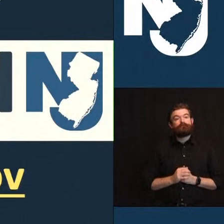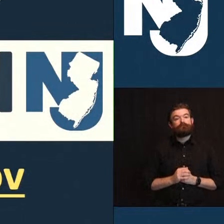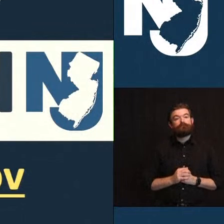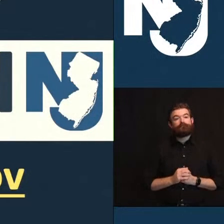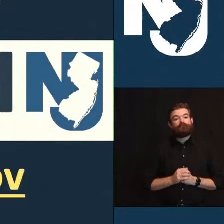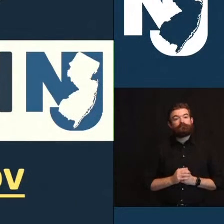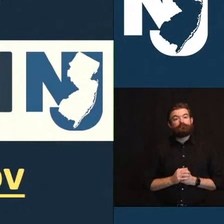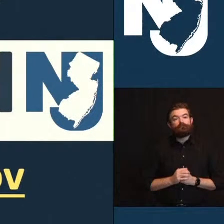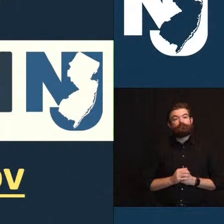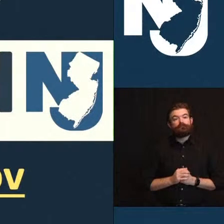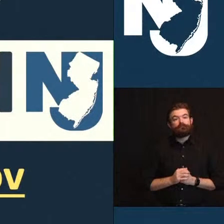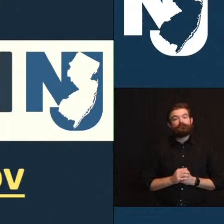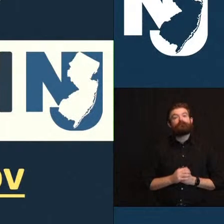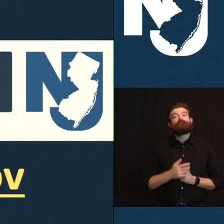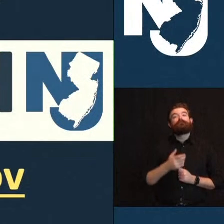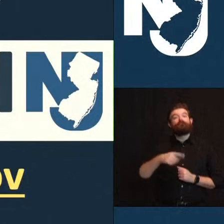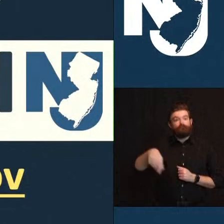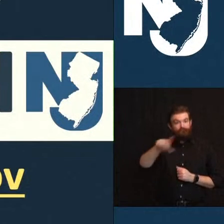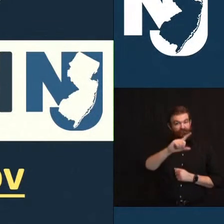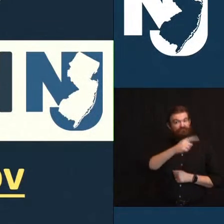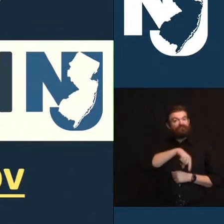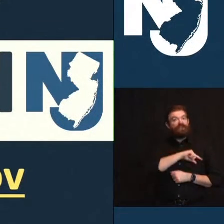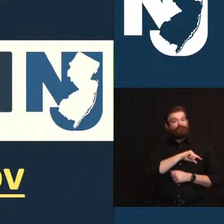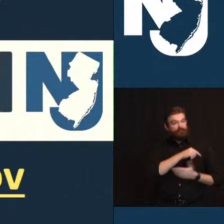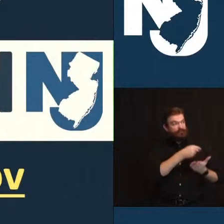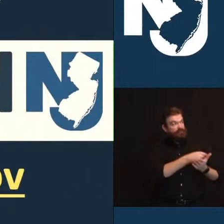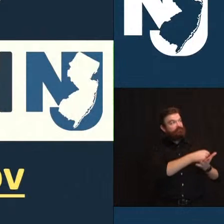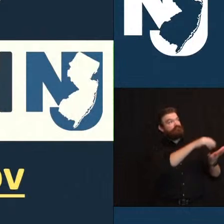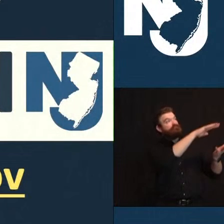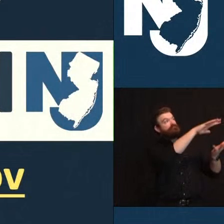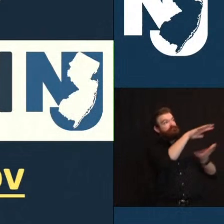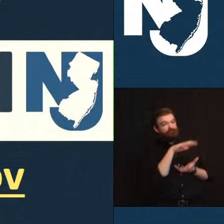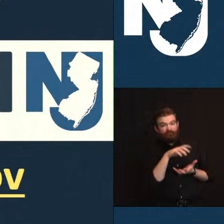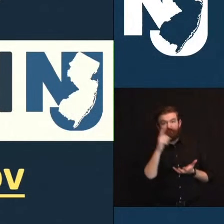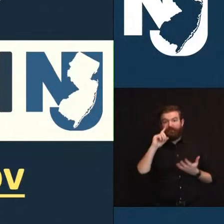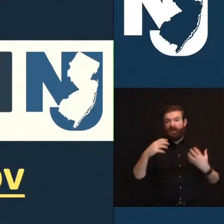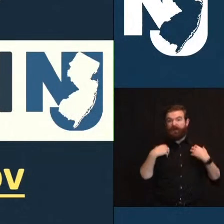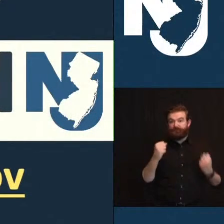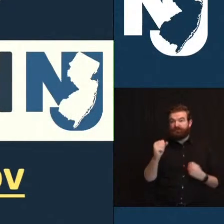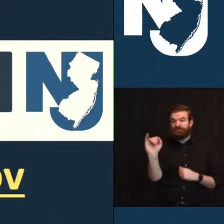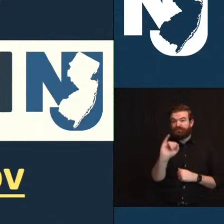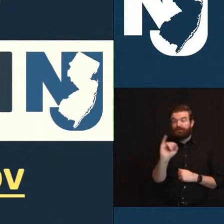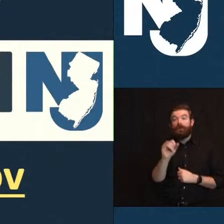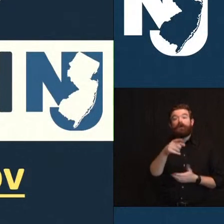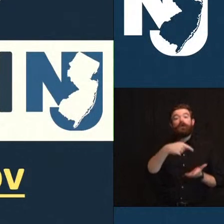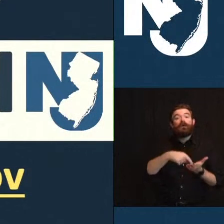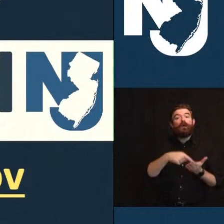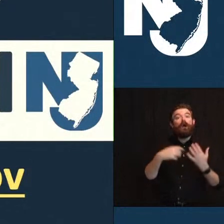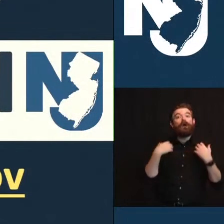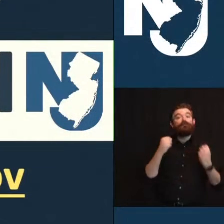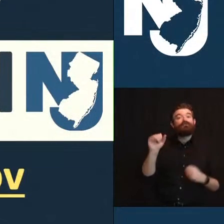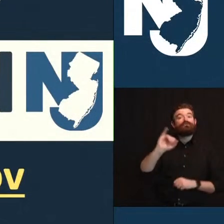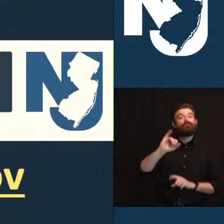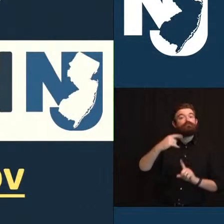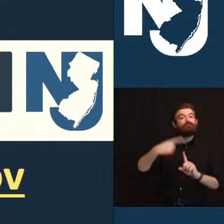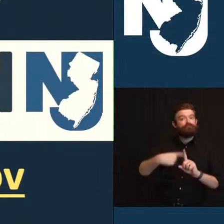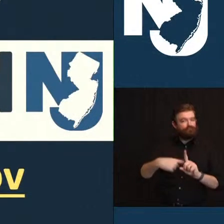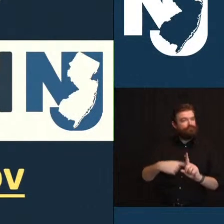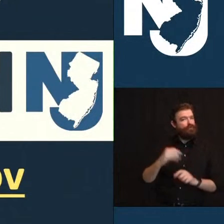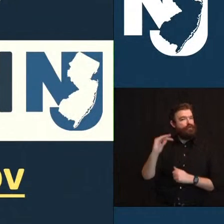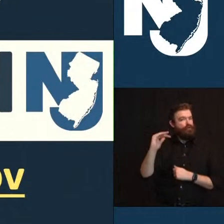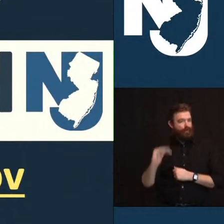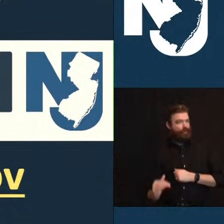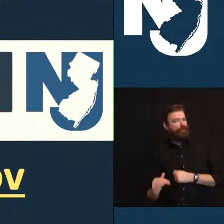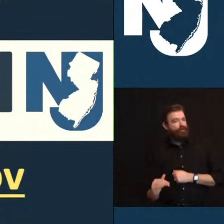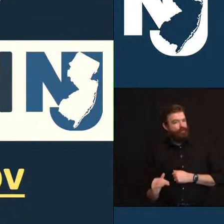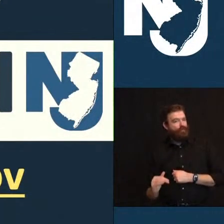Act. For many residents, the cost of health care is estimated to be $117 a month. That's a savings of nearly